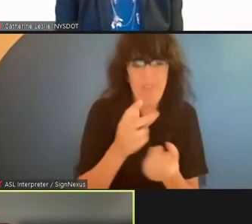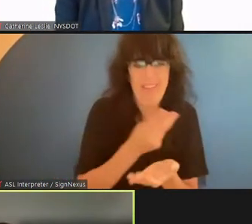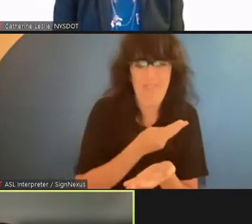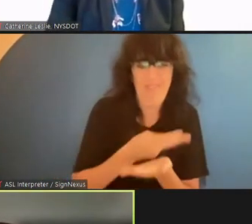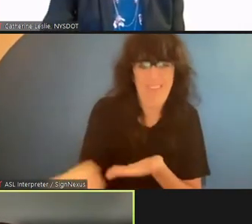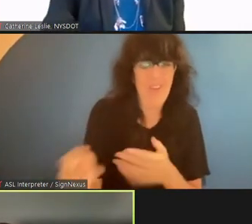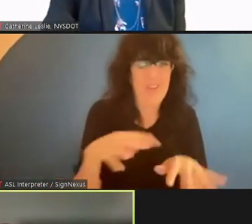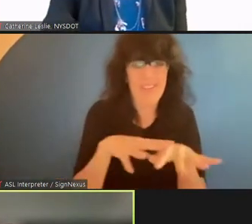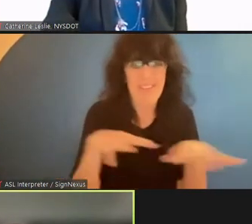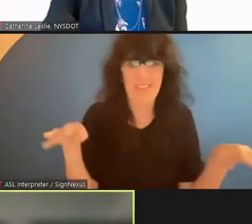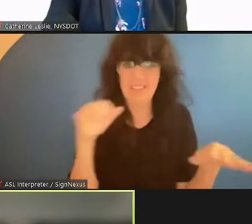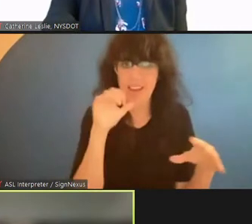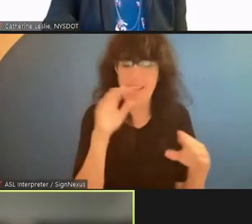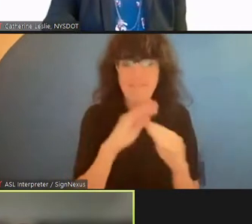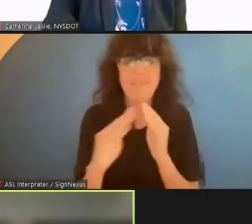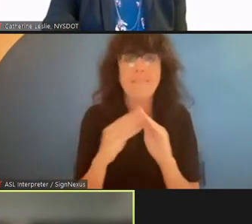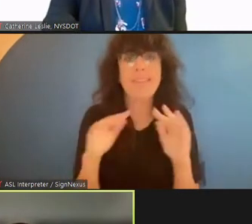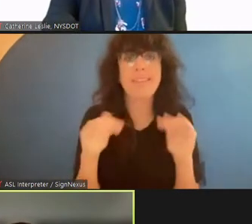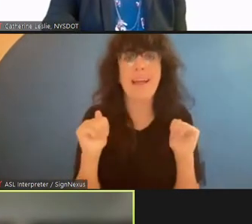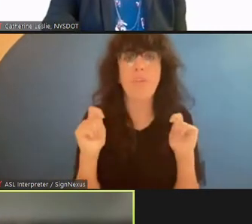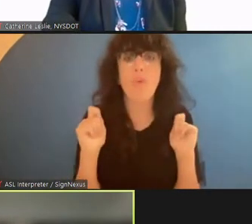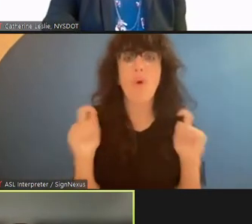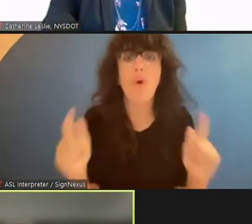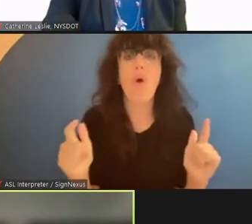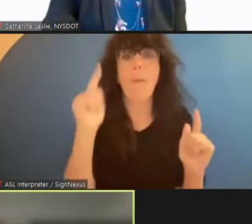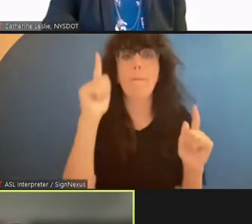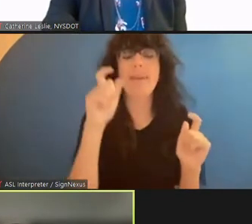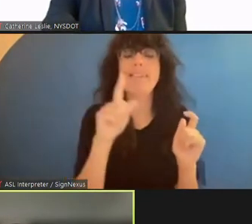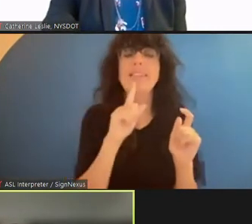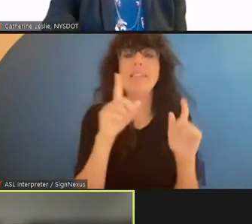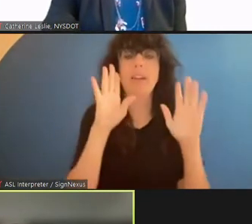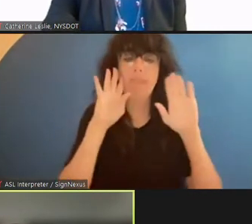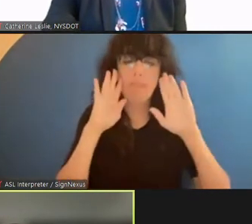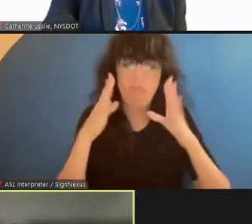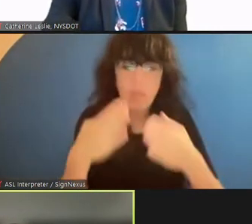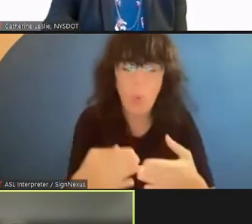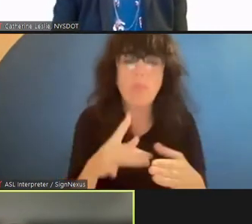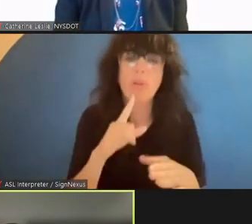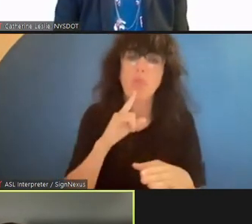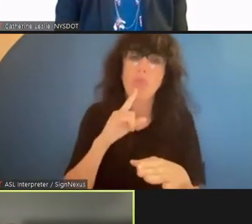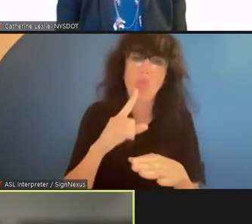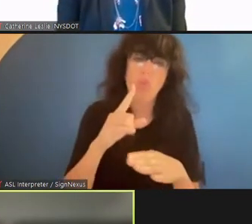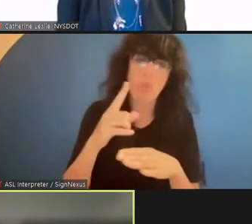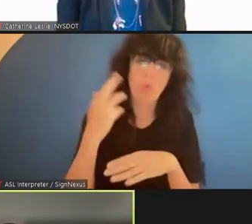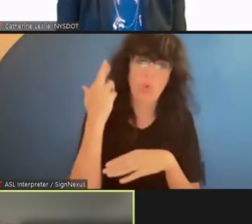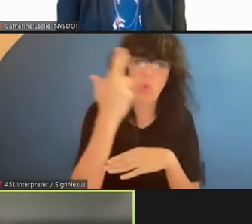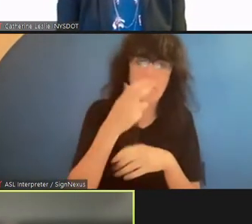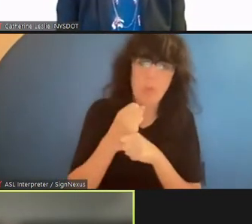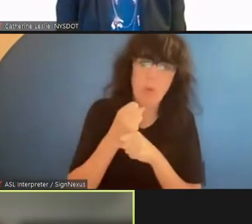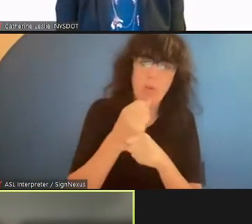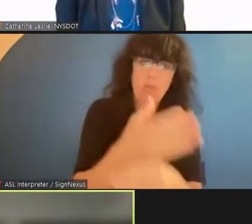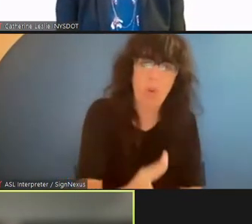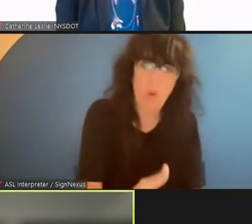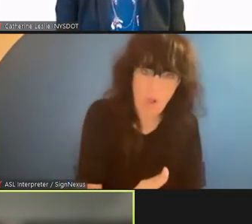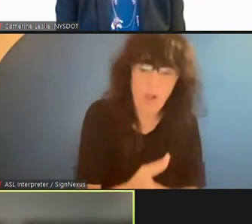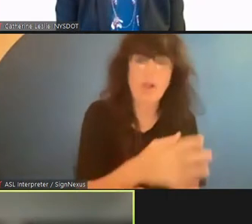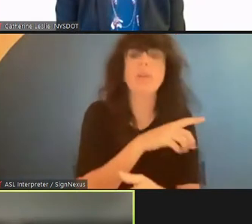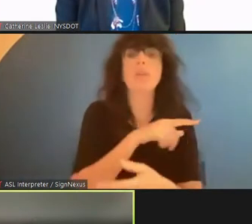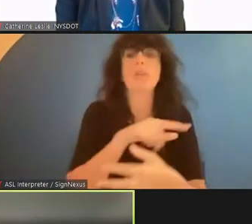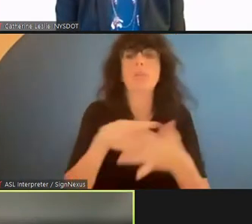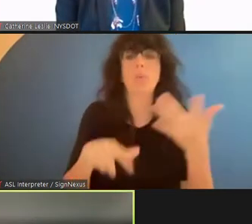been addressed at all because it hasn't addressed the true cause of the congestion which is the proliferation of full higher